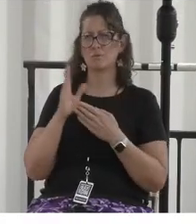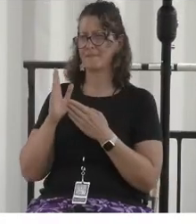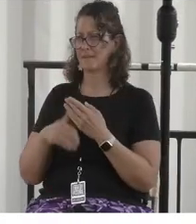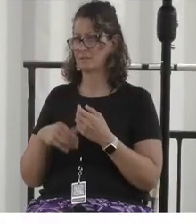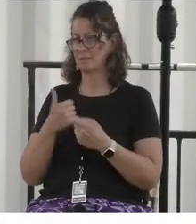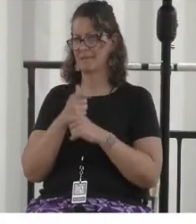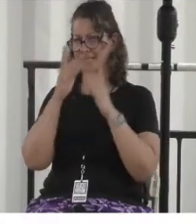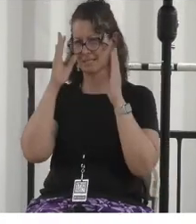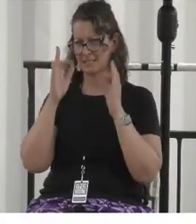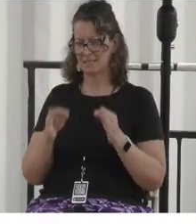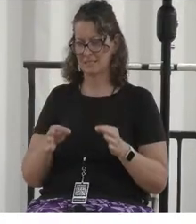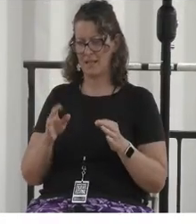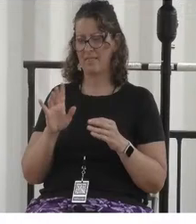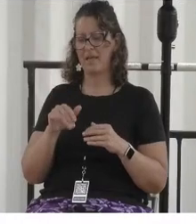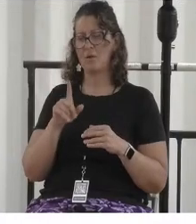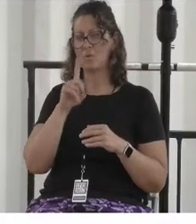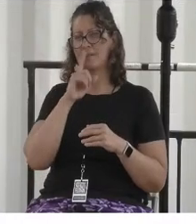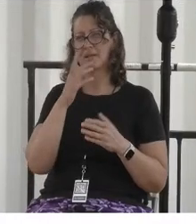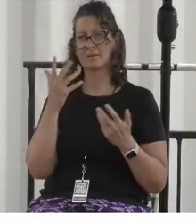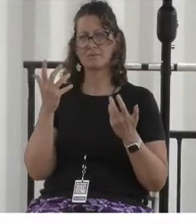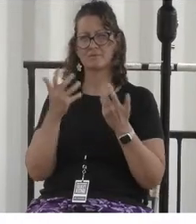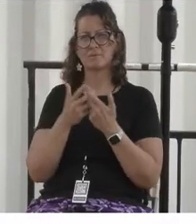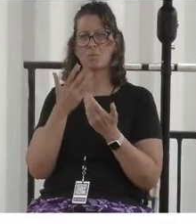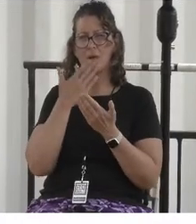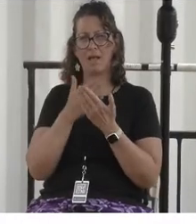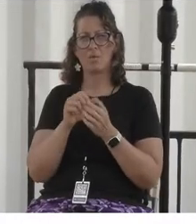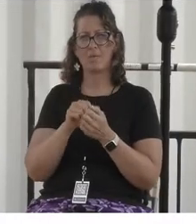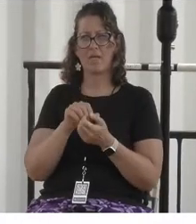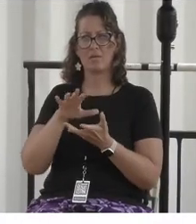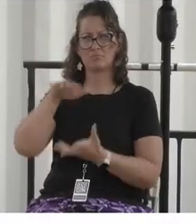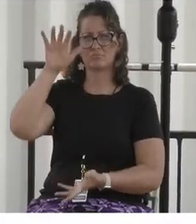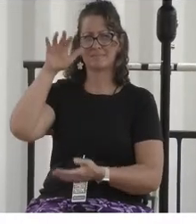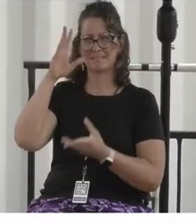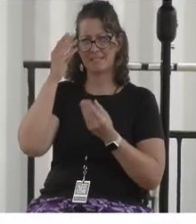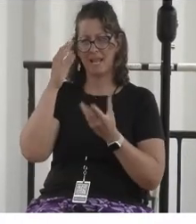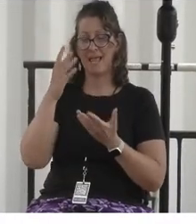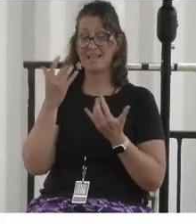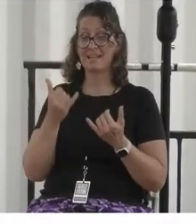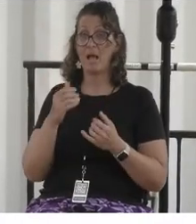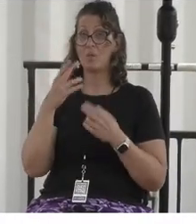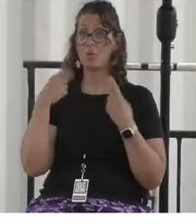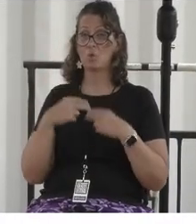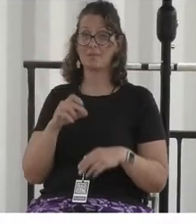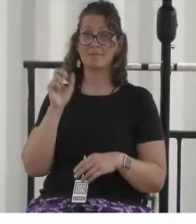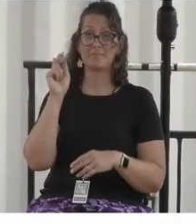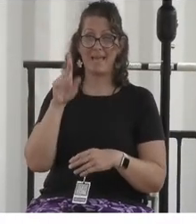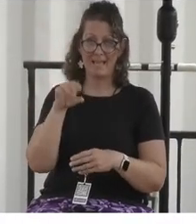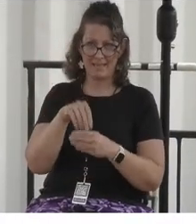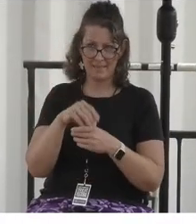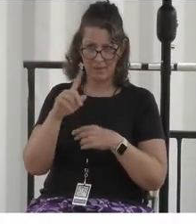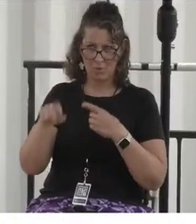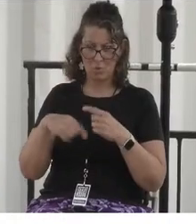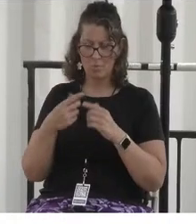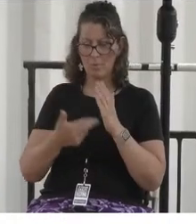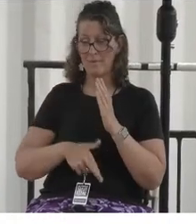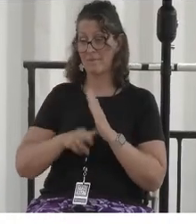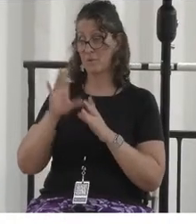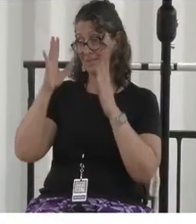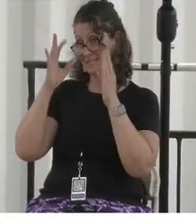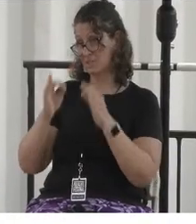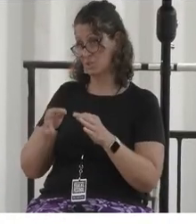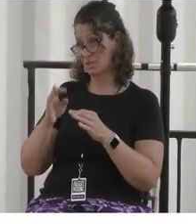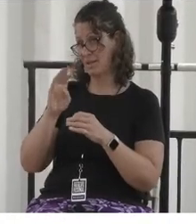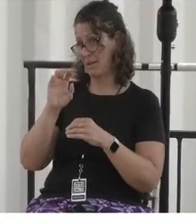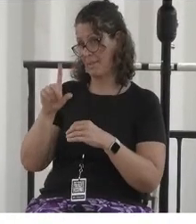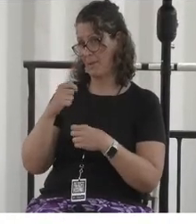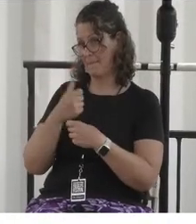and that really scales well with that large volume of data, to actually putting the human back in the loop to review decisions made by ML before